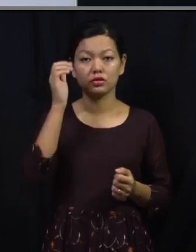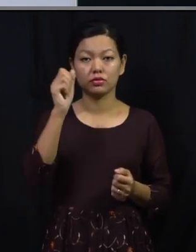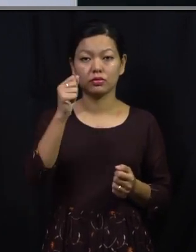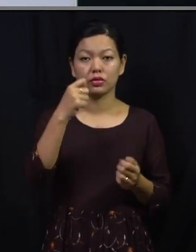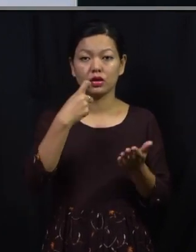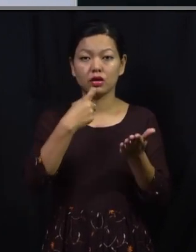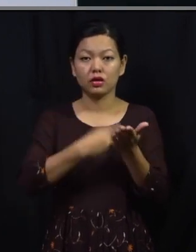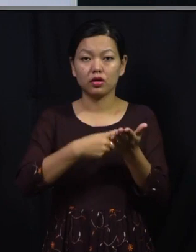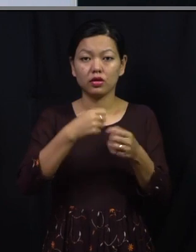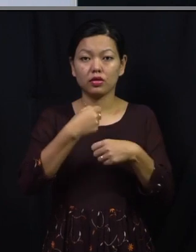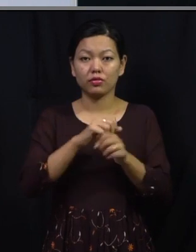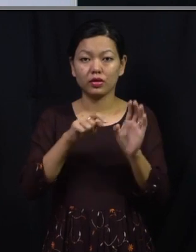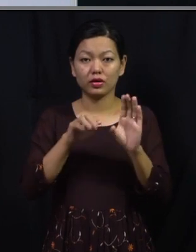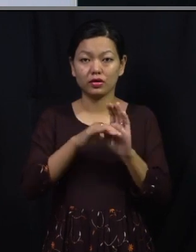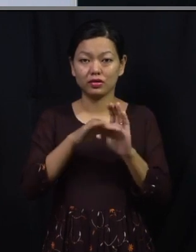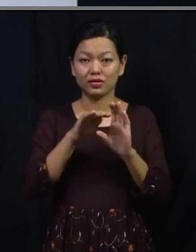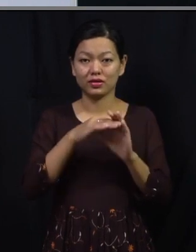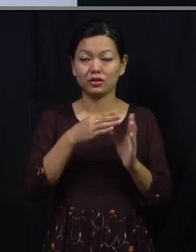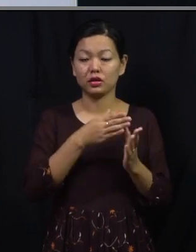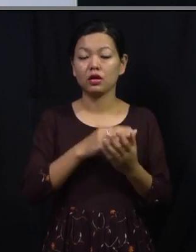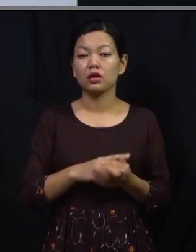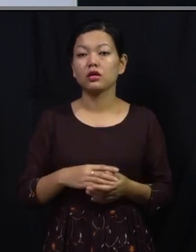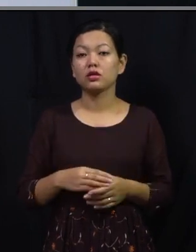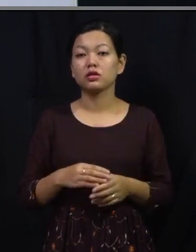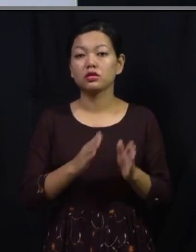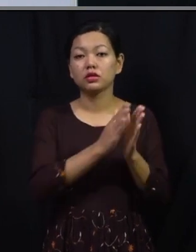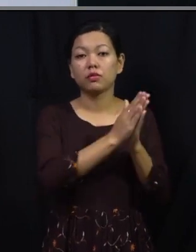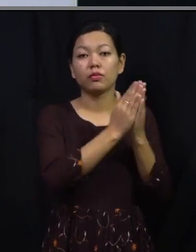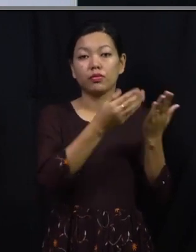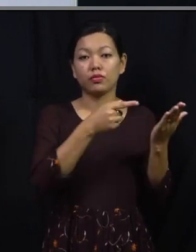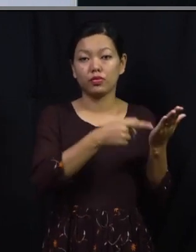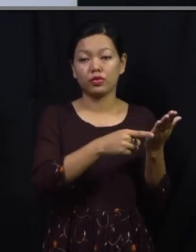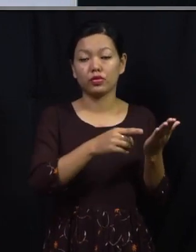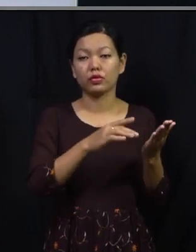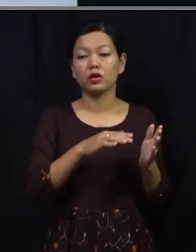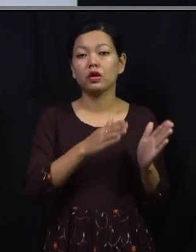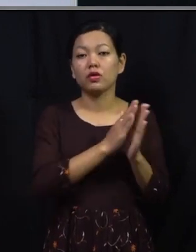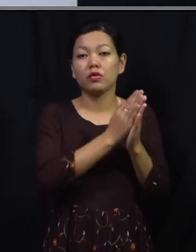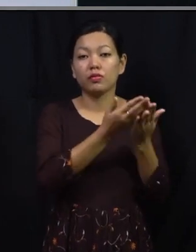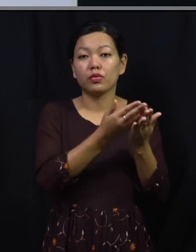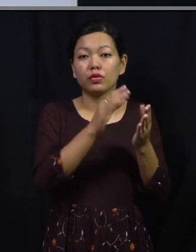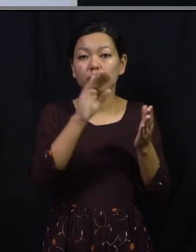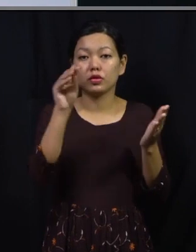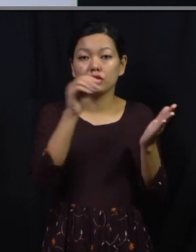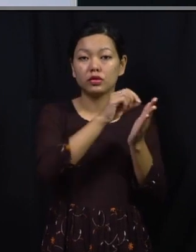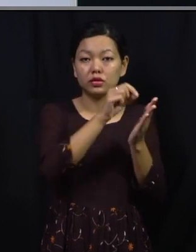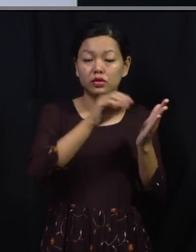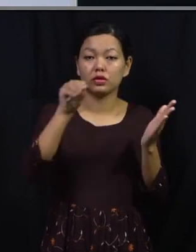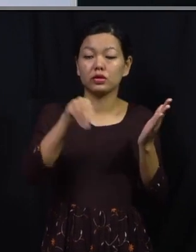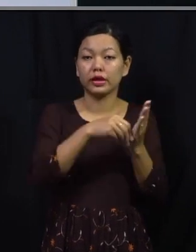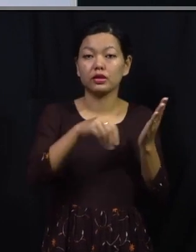also known as the book of original entry, because as soon as any activity that consists